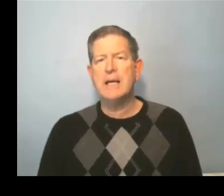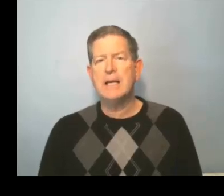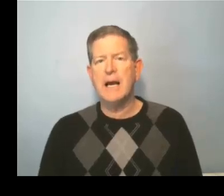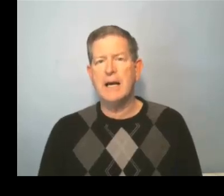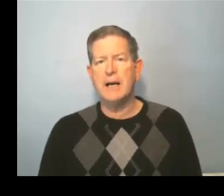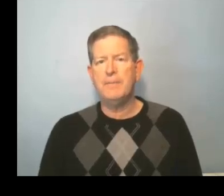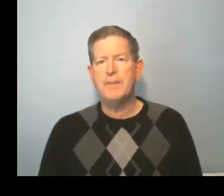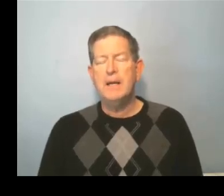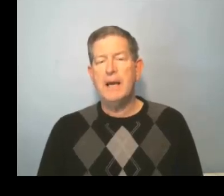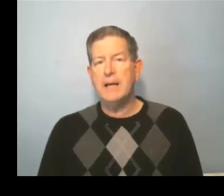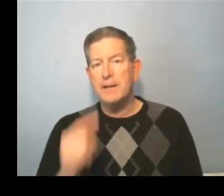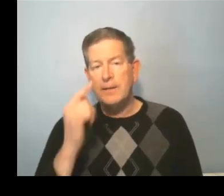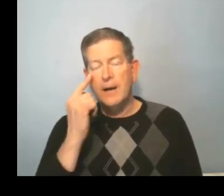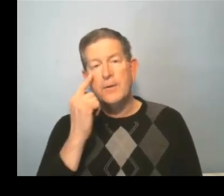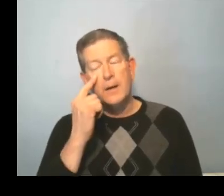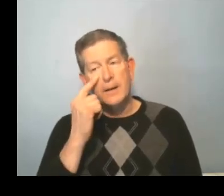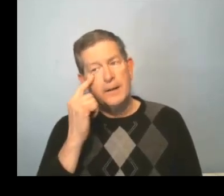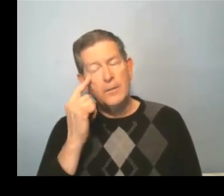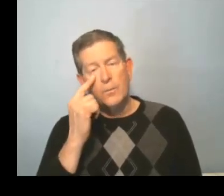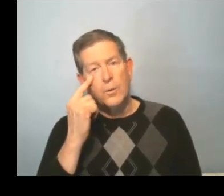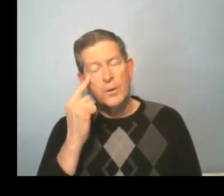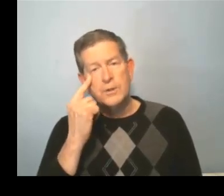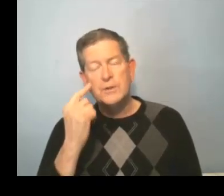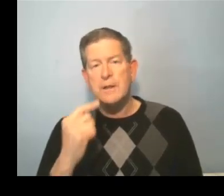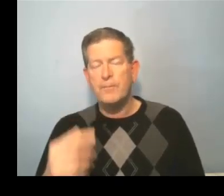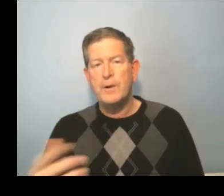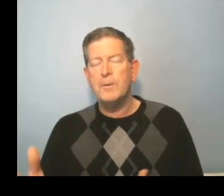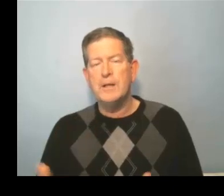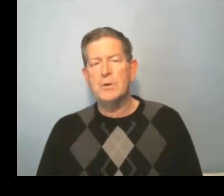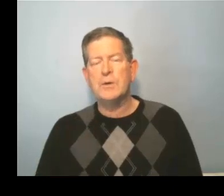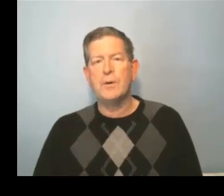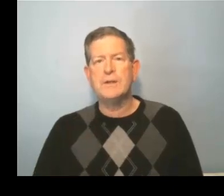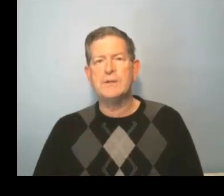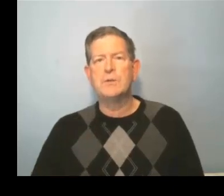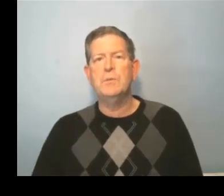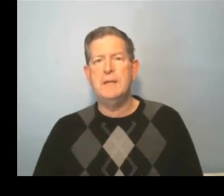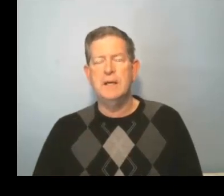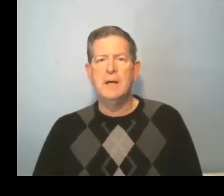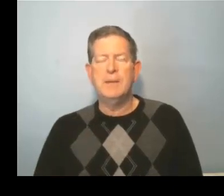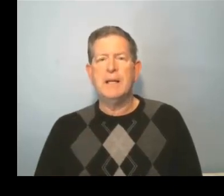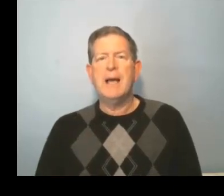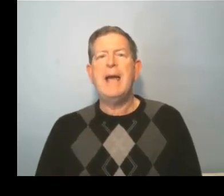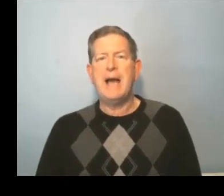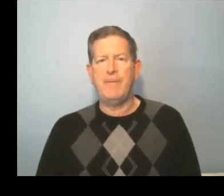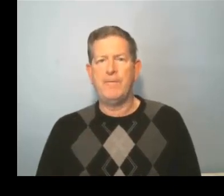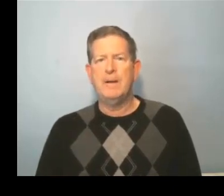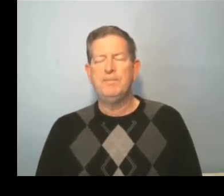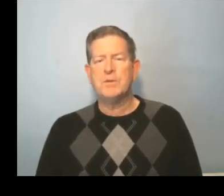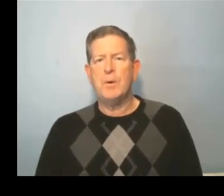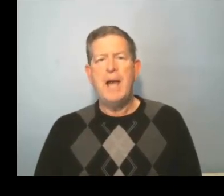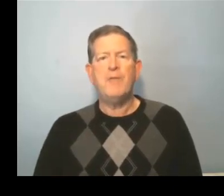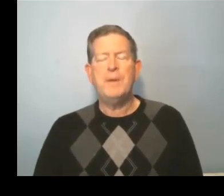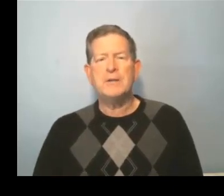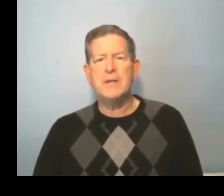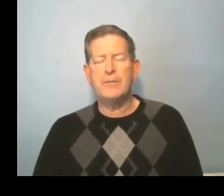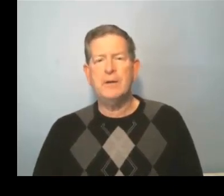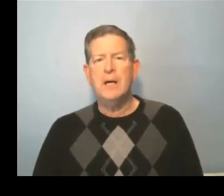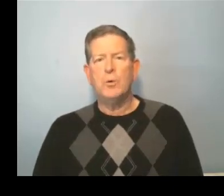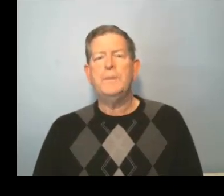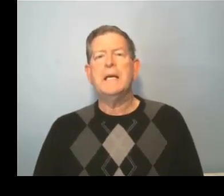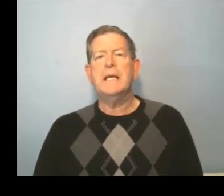et quart. And the other word which is frequently used, of course, is demi, meaning a half. So a half